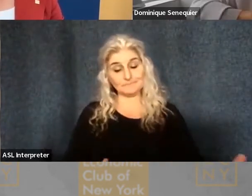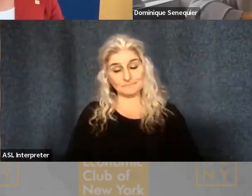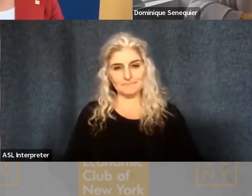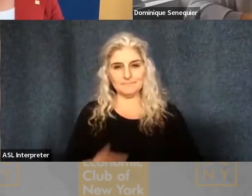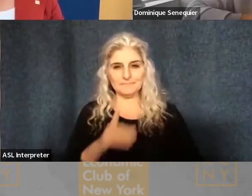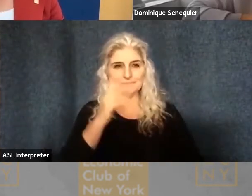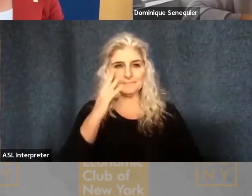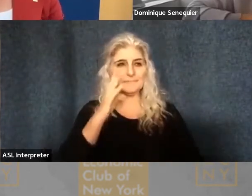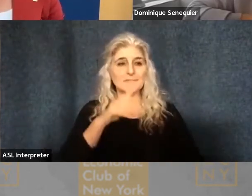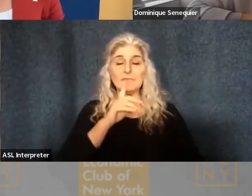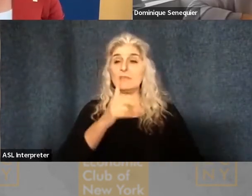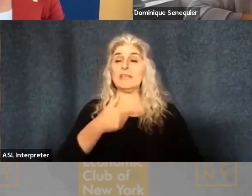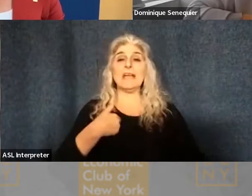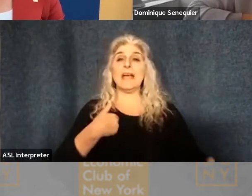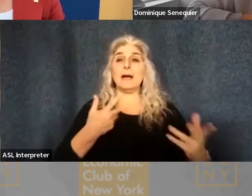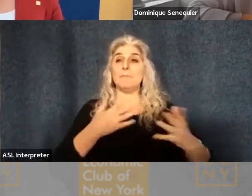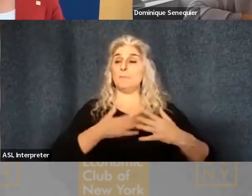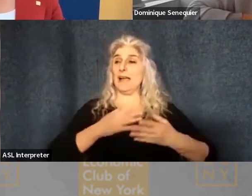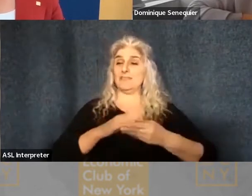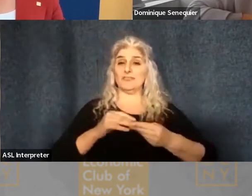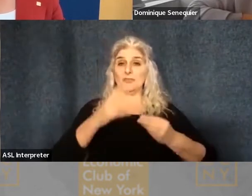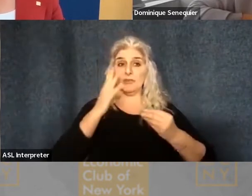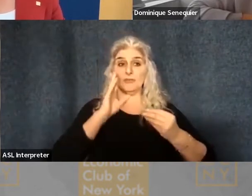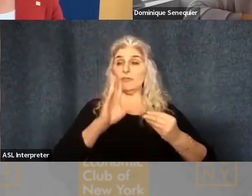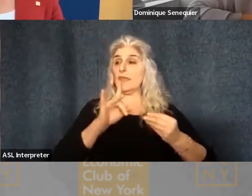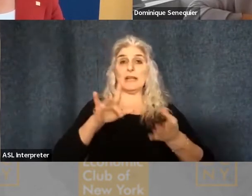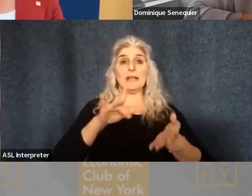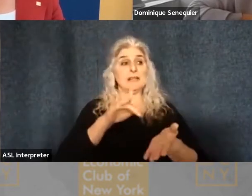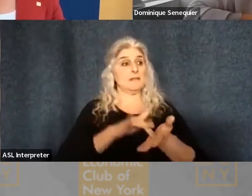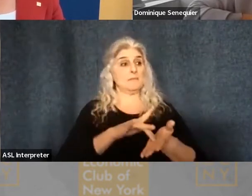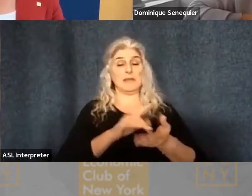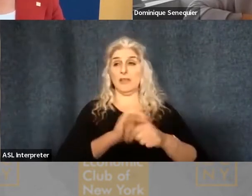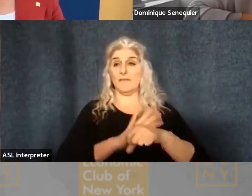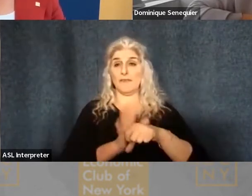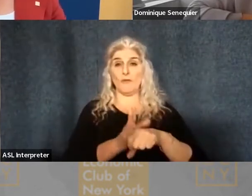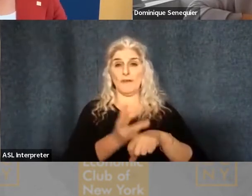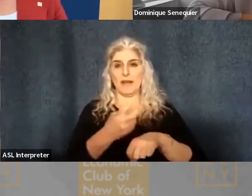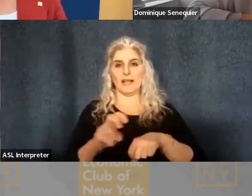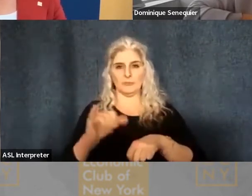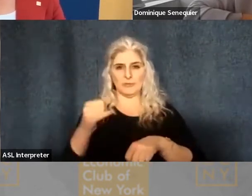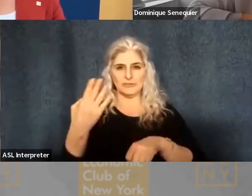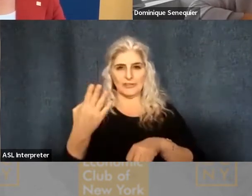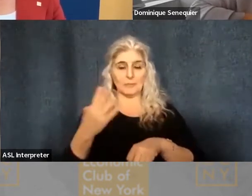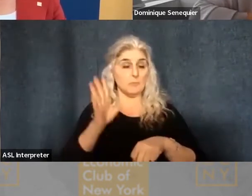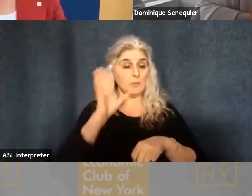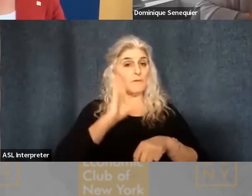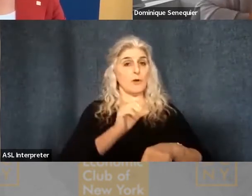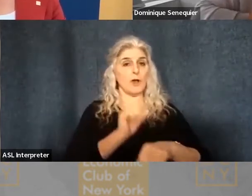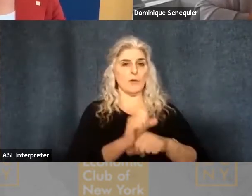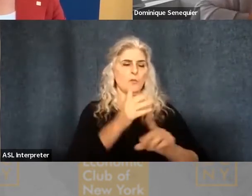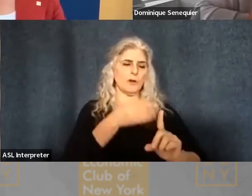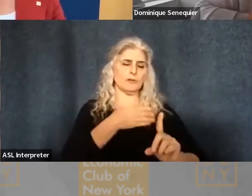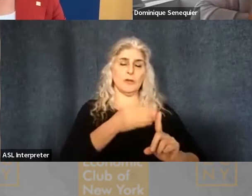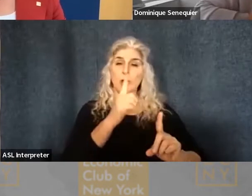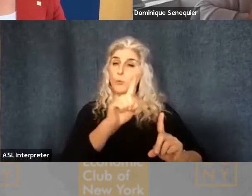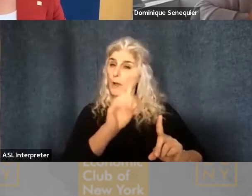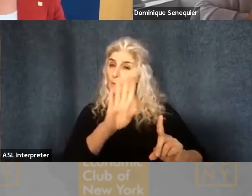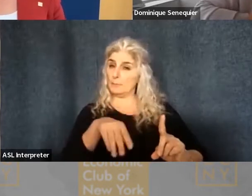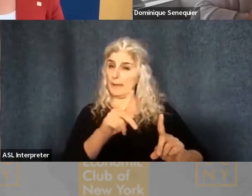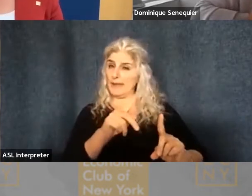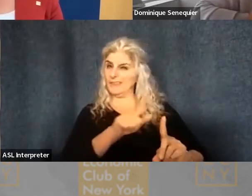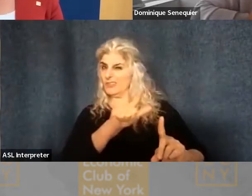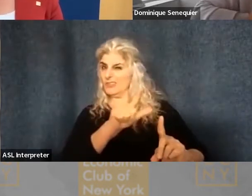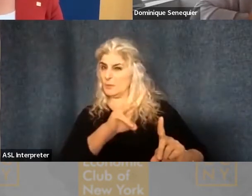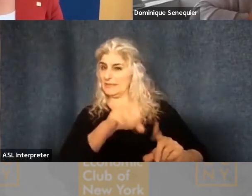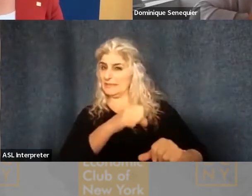I think I'm a testament. I've switched jobs in the middle of COVID. I joined an institution. I had worked for one bank for 26 years